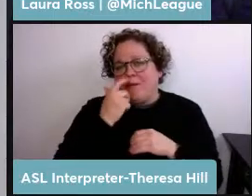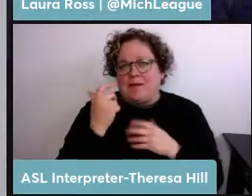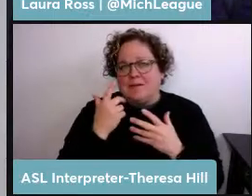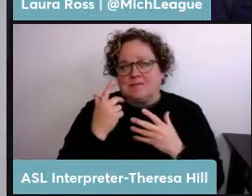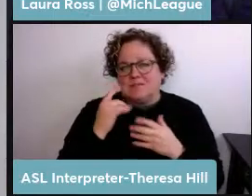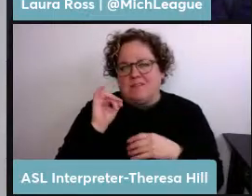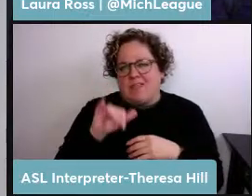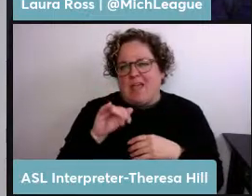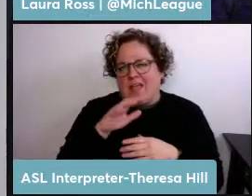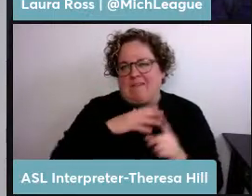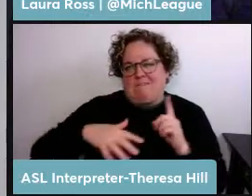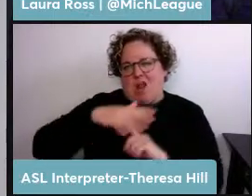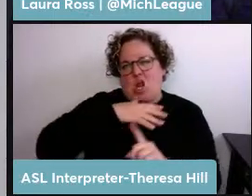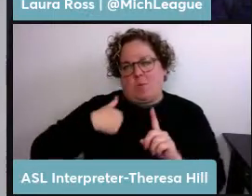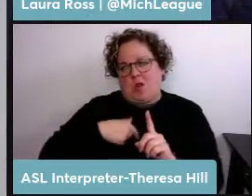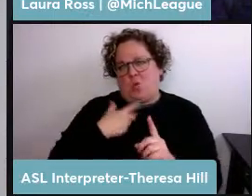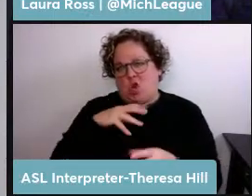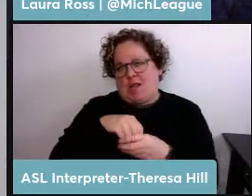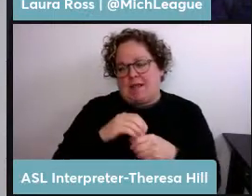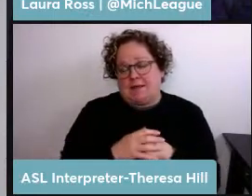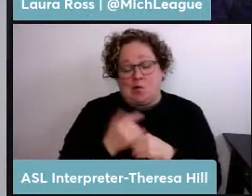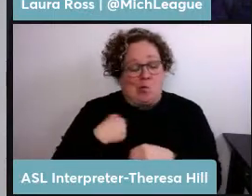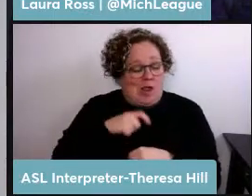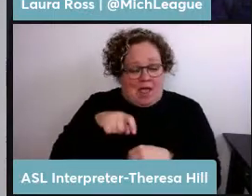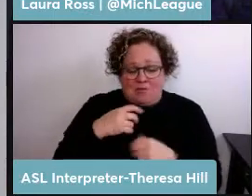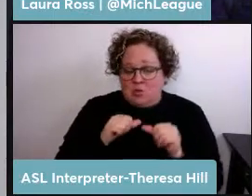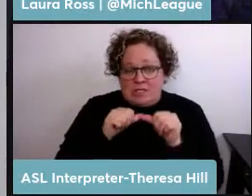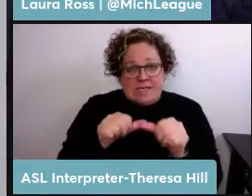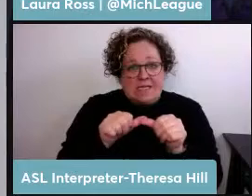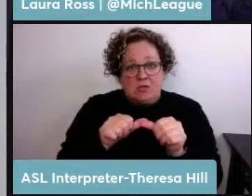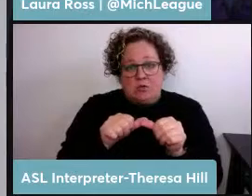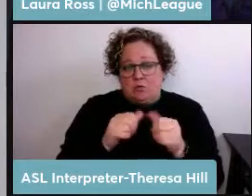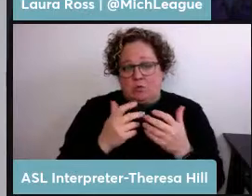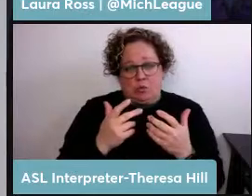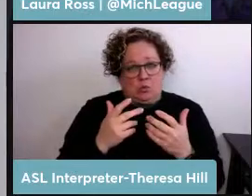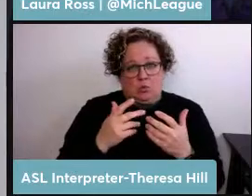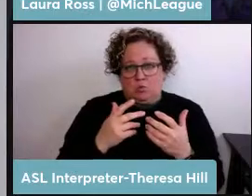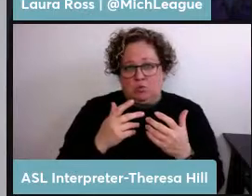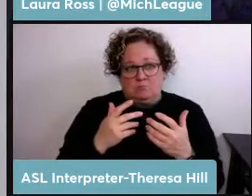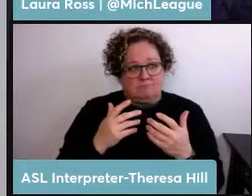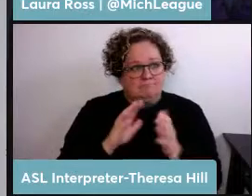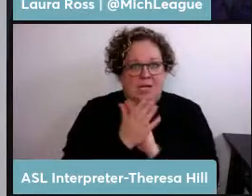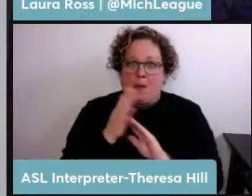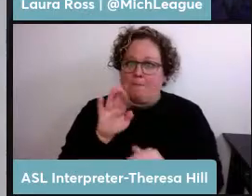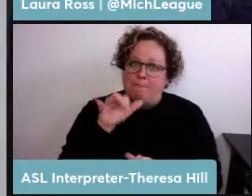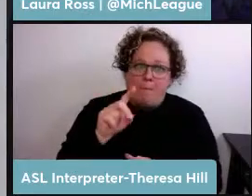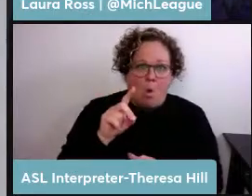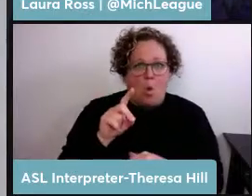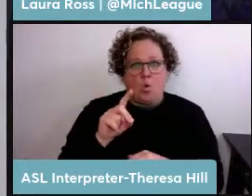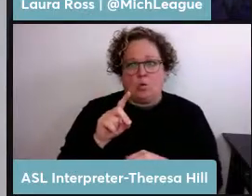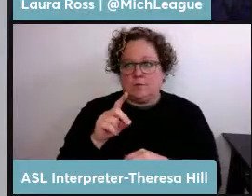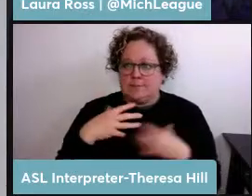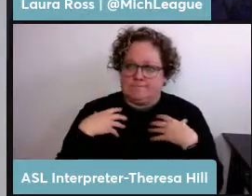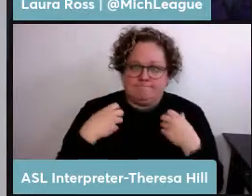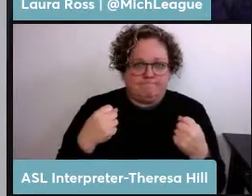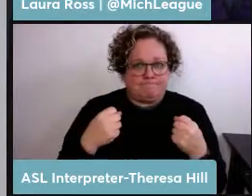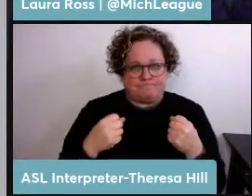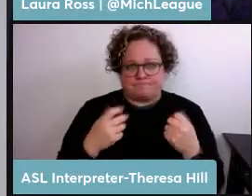that we're in. And so we're going to have to continue to sort of be bold and fearless, as I said earlier, but also